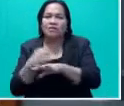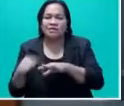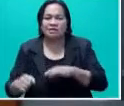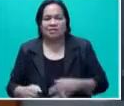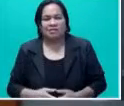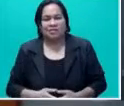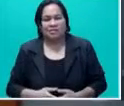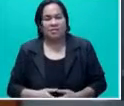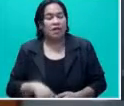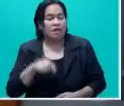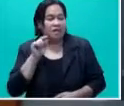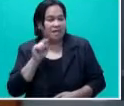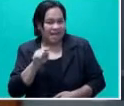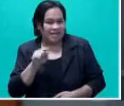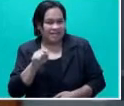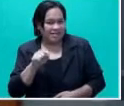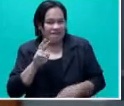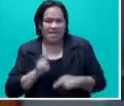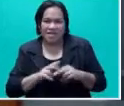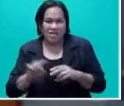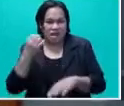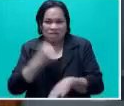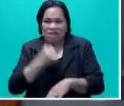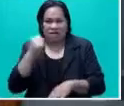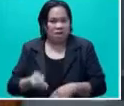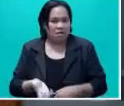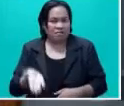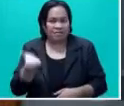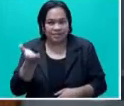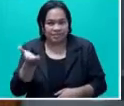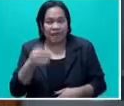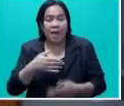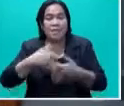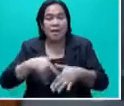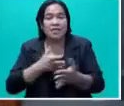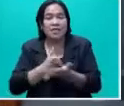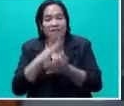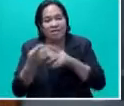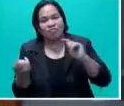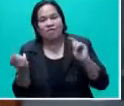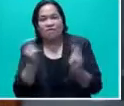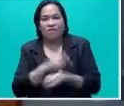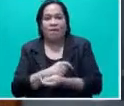And that is part of this Fiji First government's public service reform.